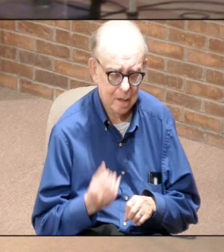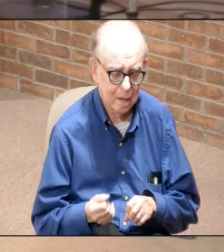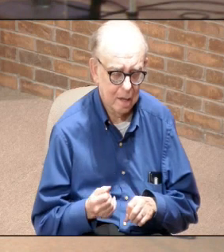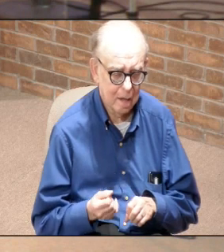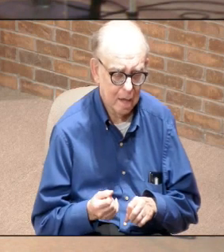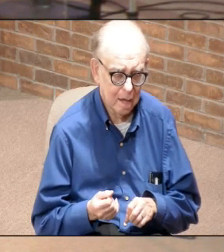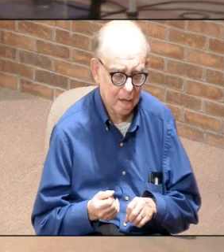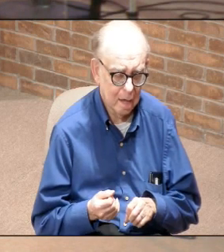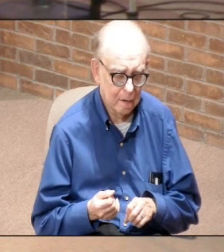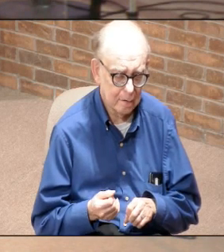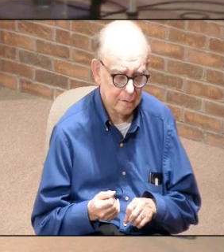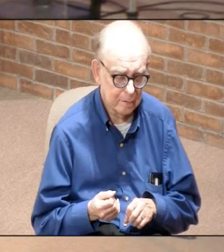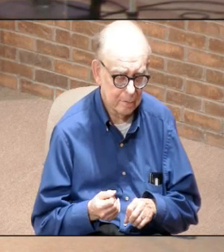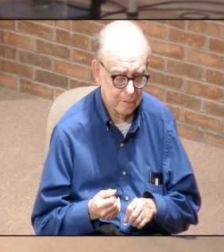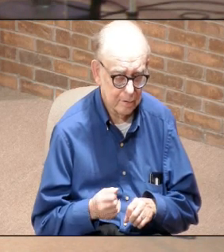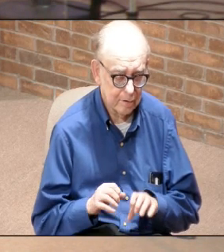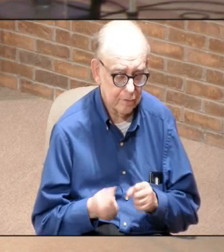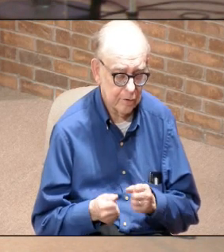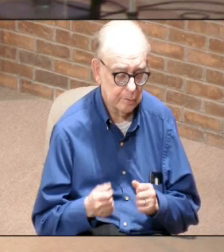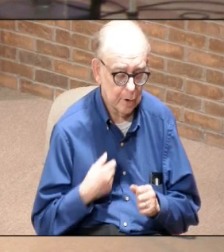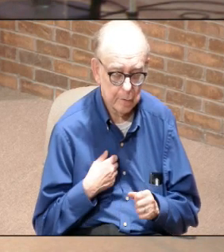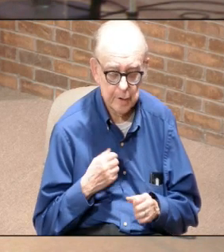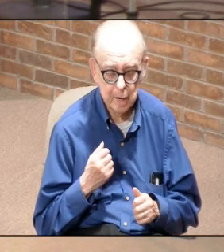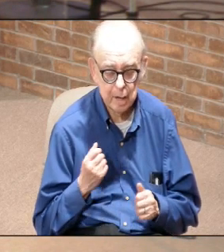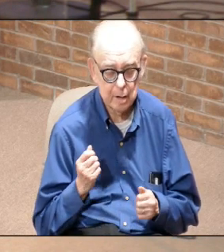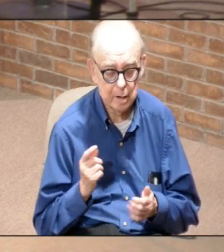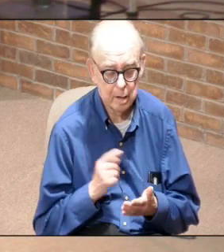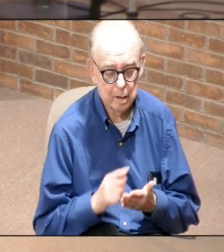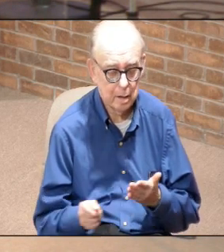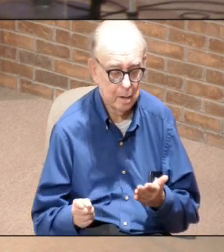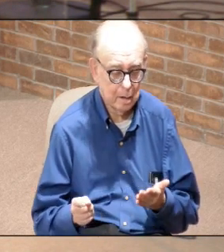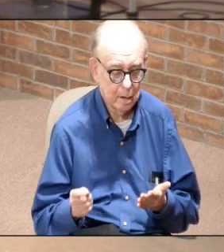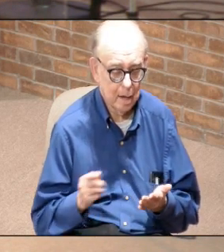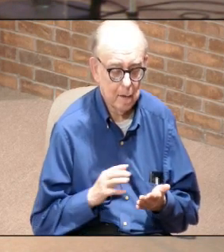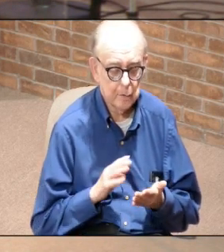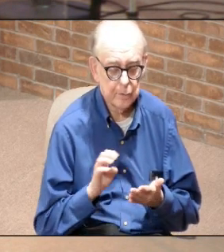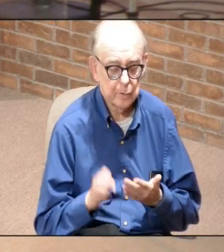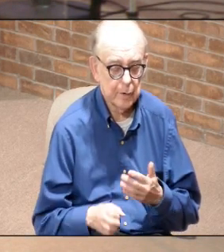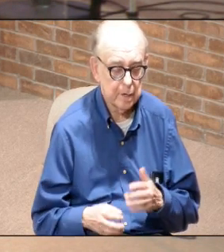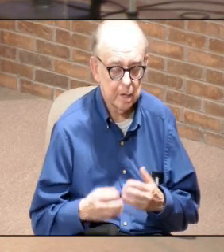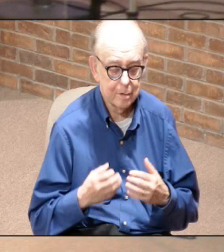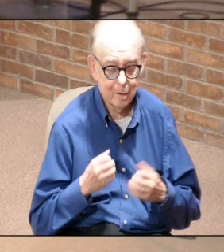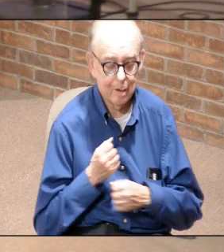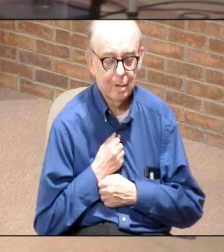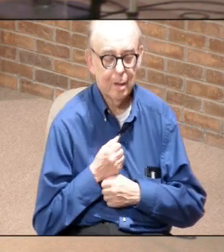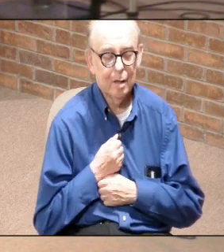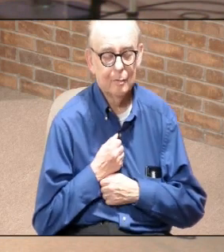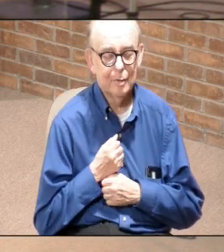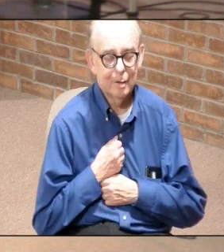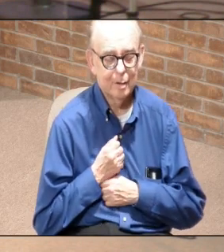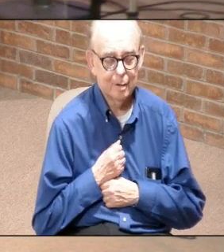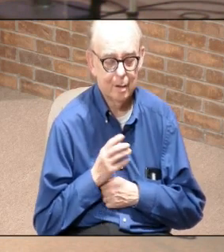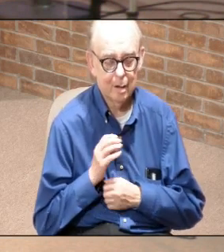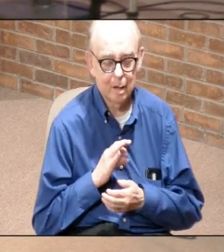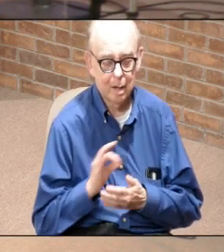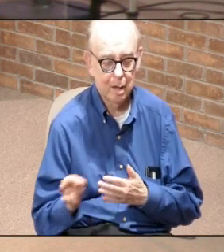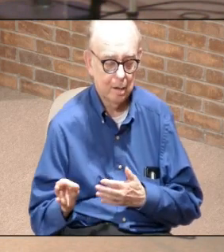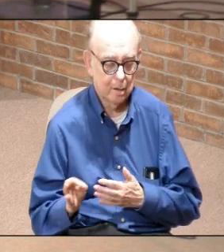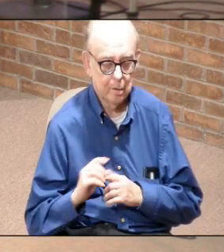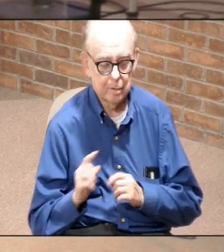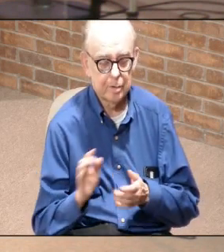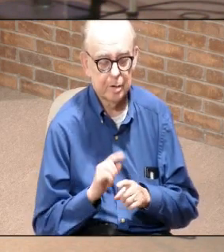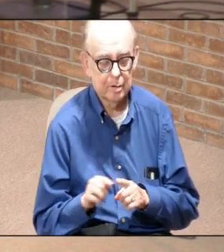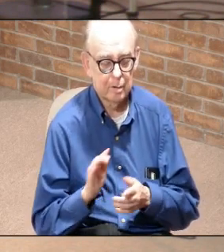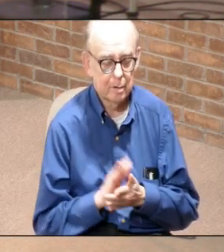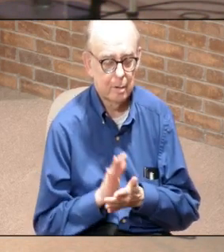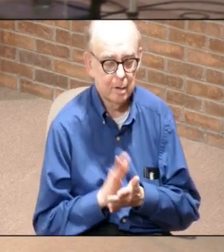break up with me every week. I was the weekend romance. You know, Monday through Friday, she was going to another school.